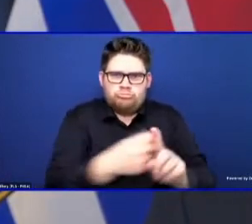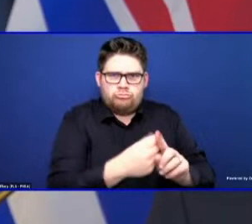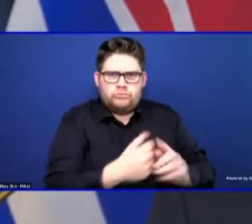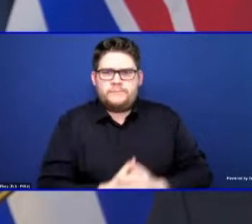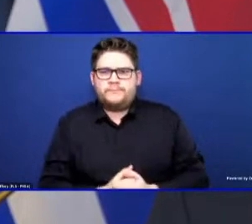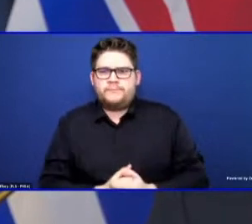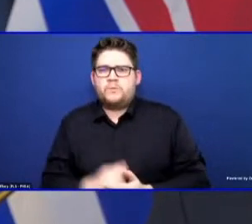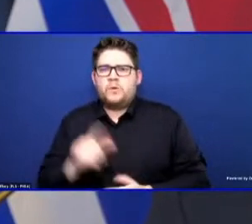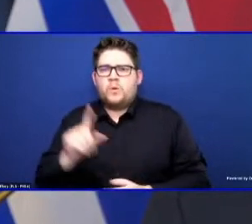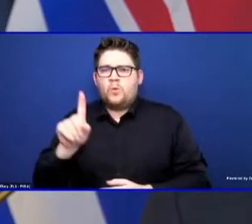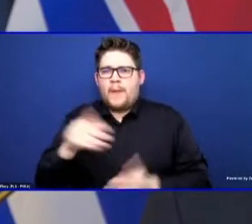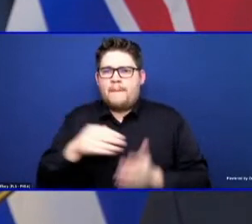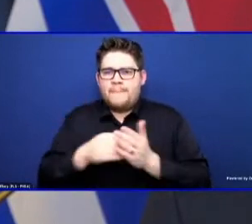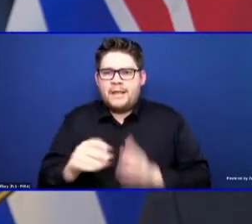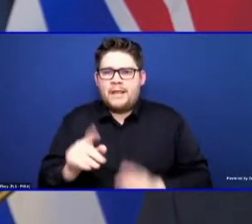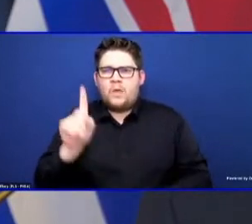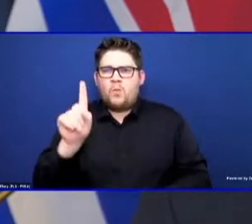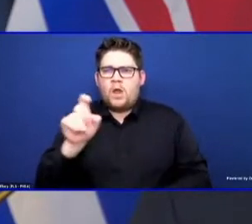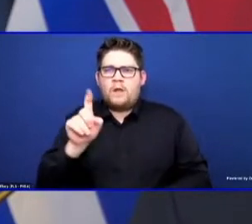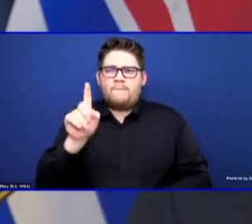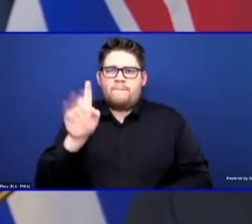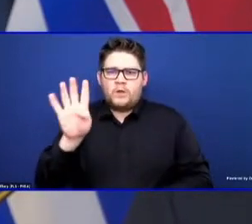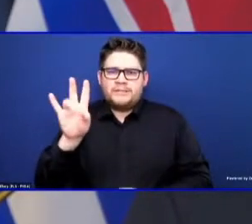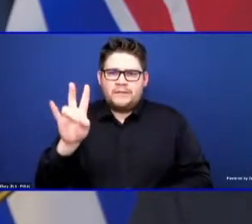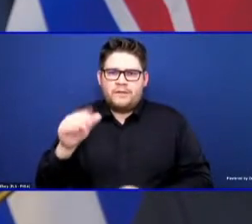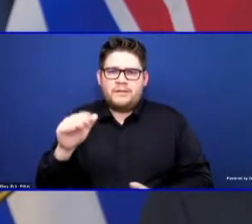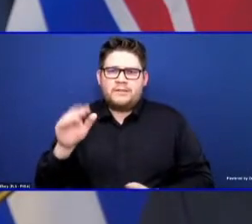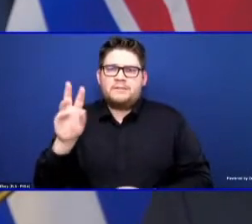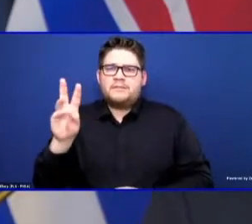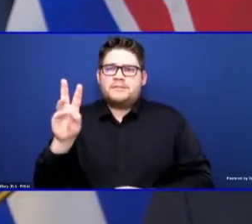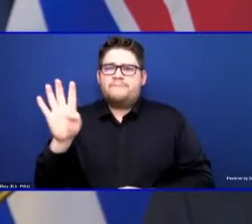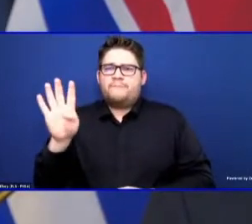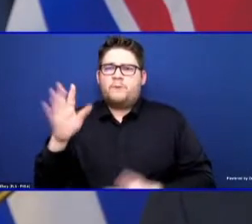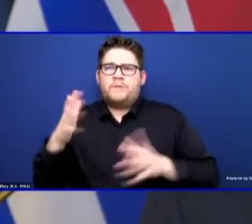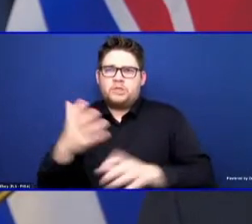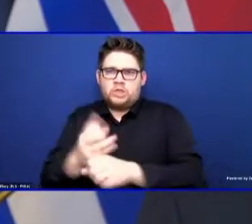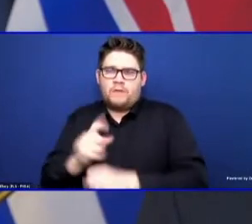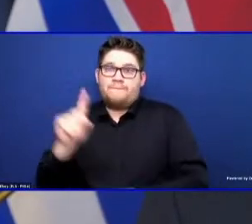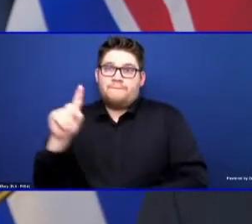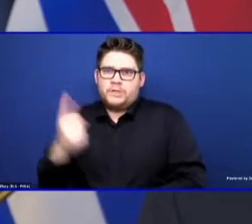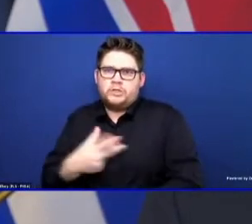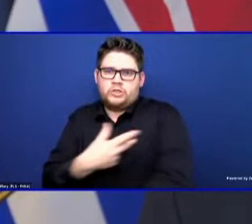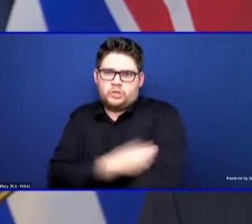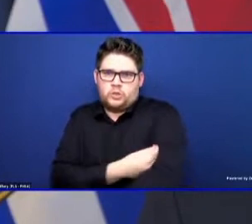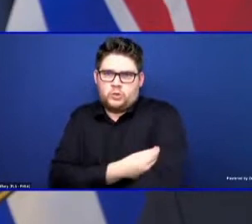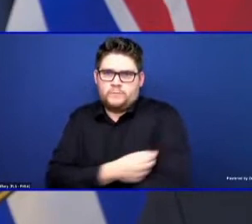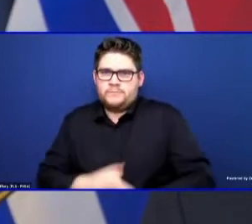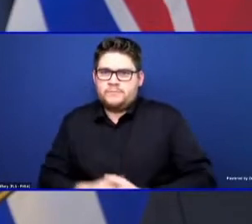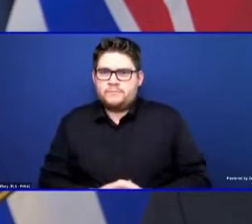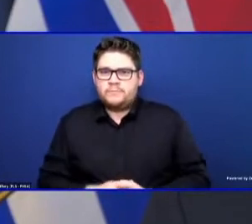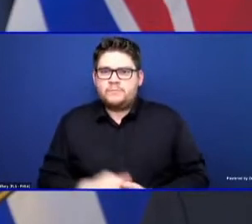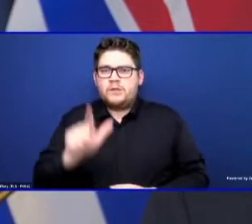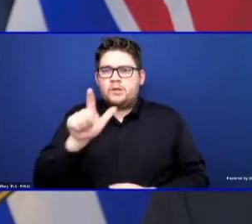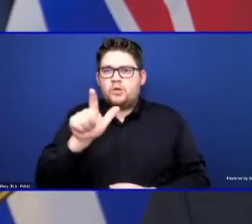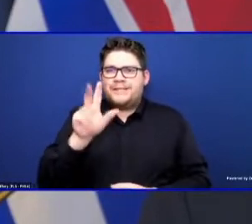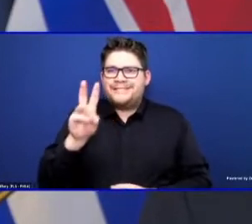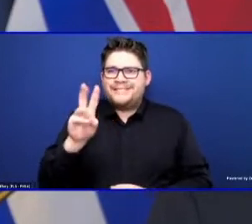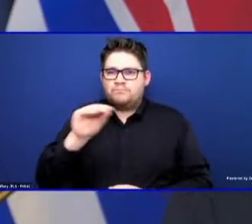1,147,964 of those are first doses, and that's 26.7% of the eligible population of 4.3